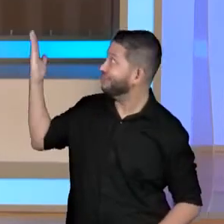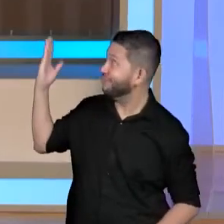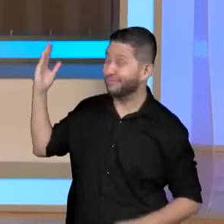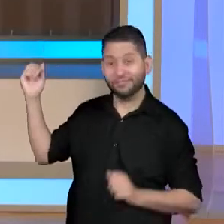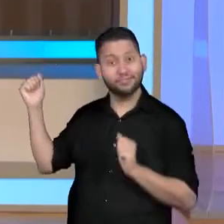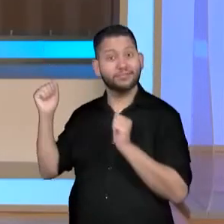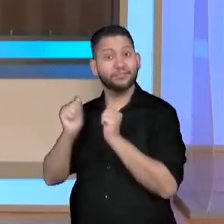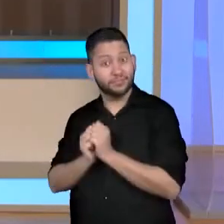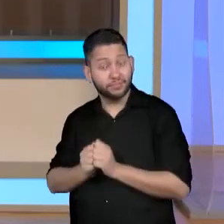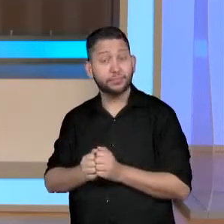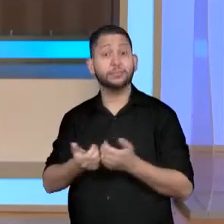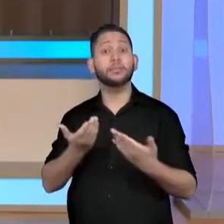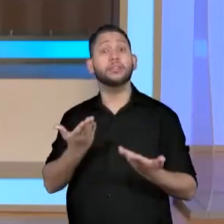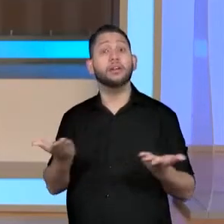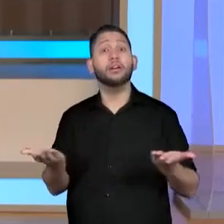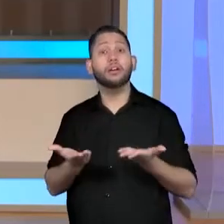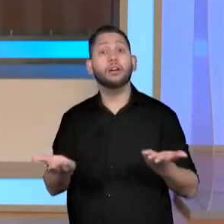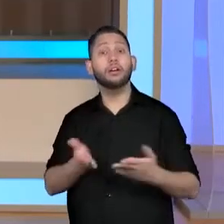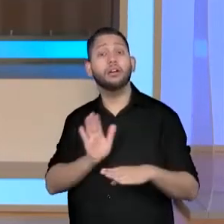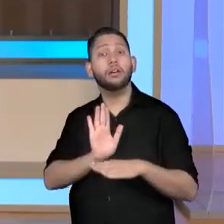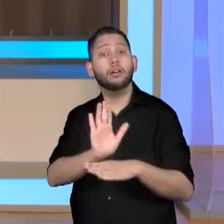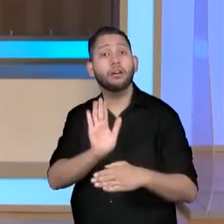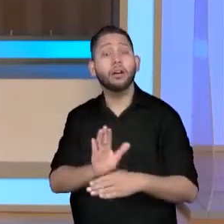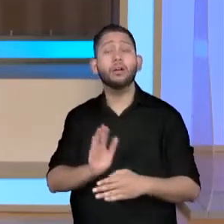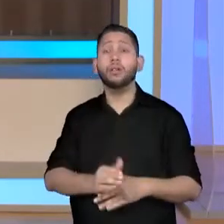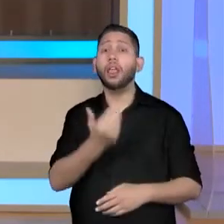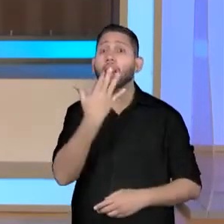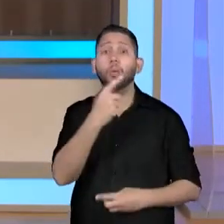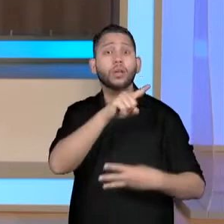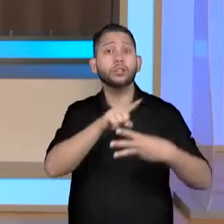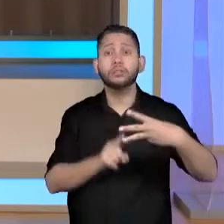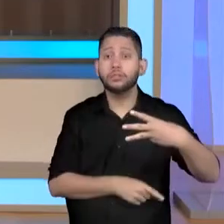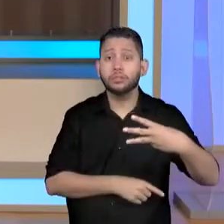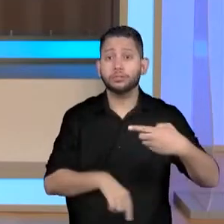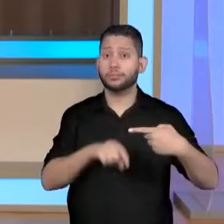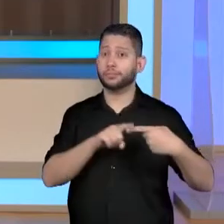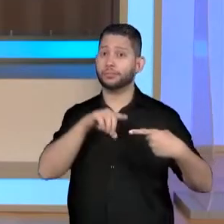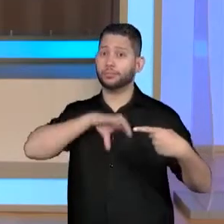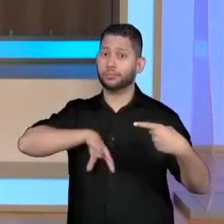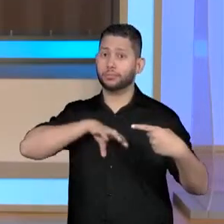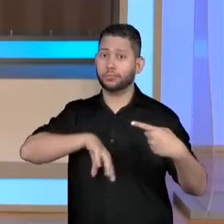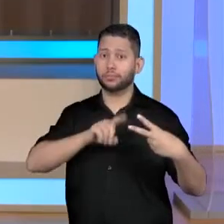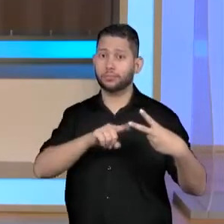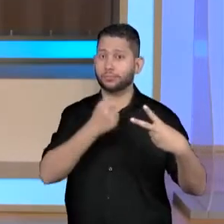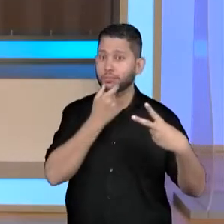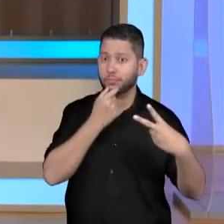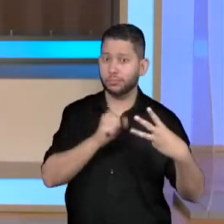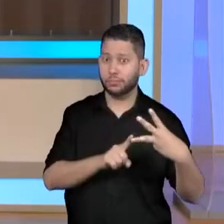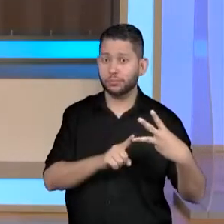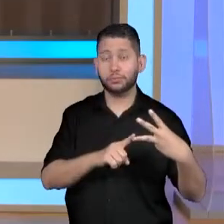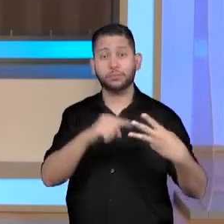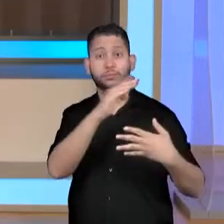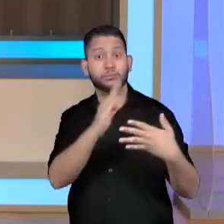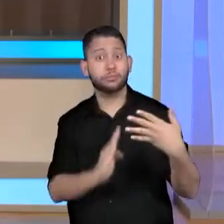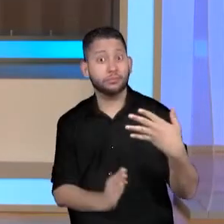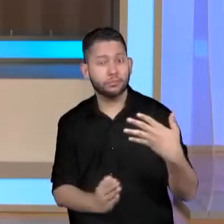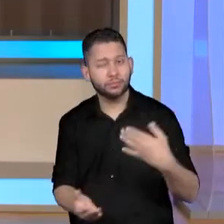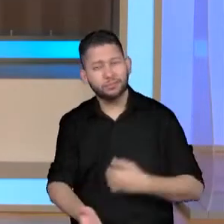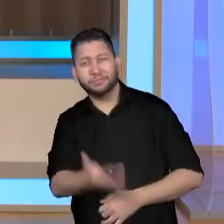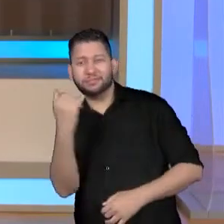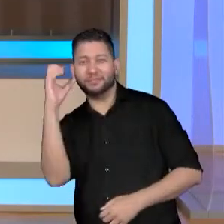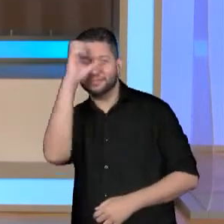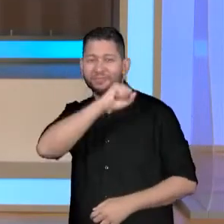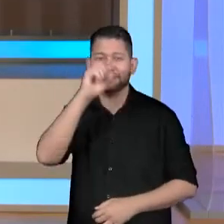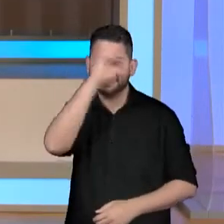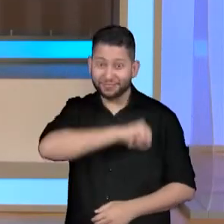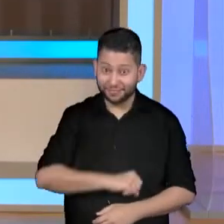lot, turning this class into trilingual, Portuguese, English and Libras. So let's go. Let's see what we can